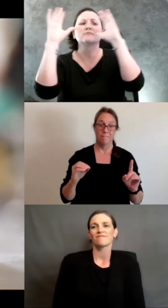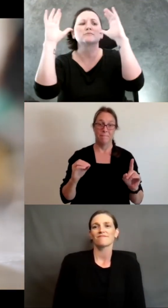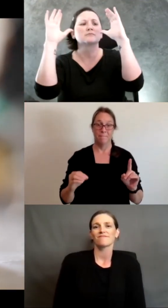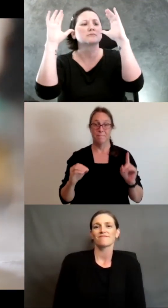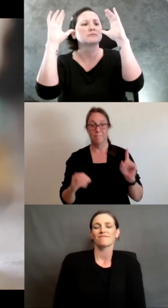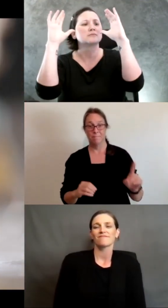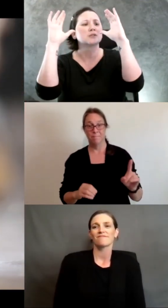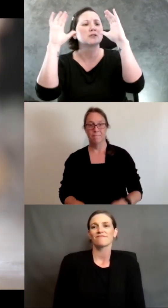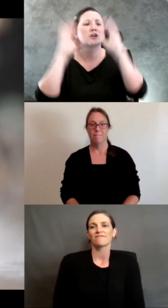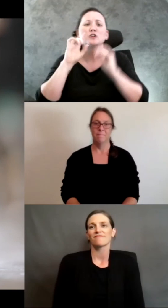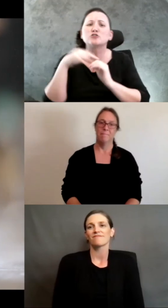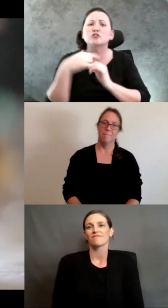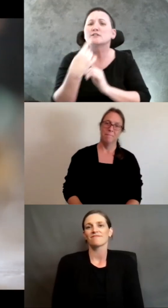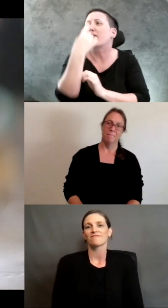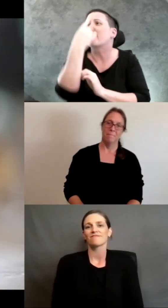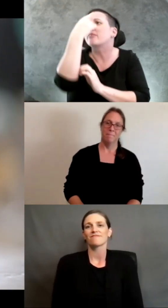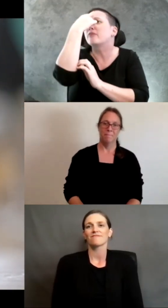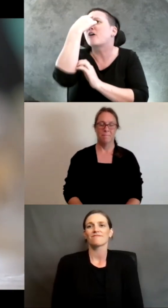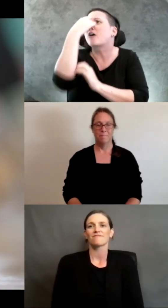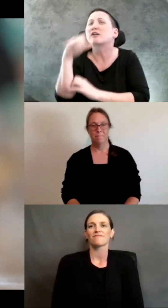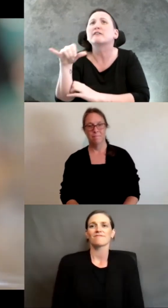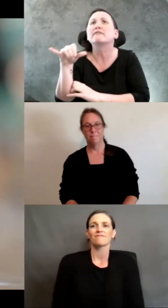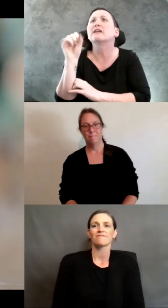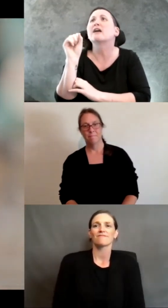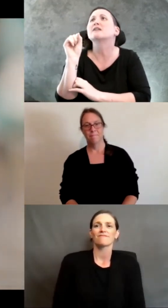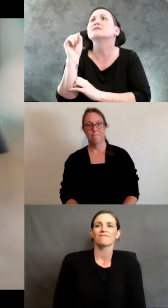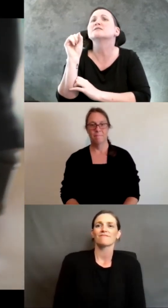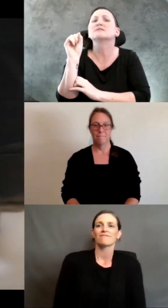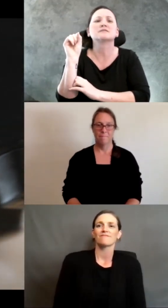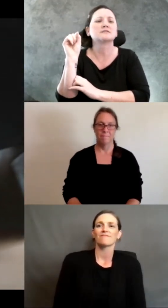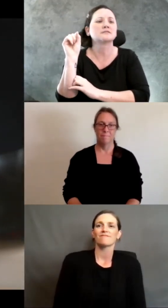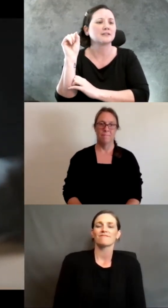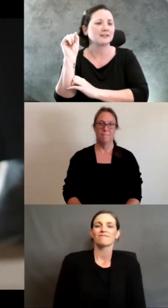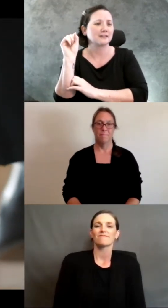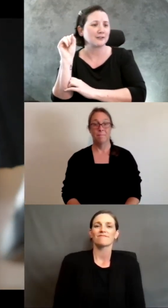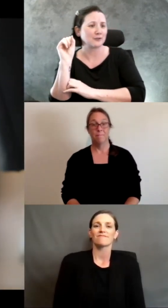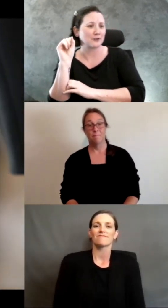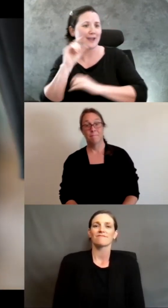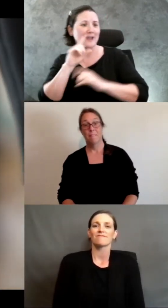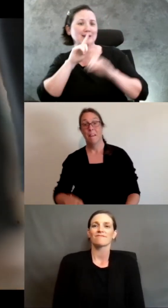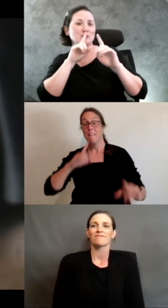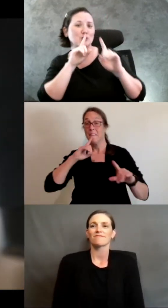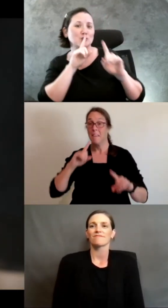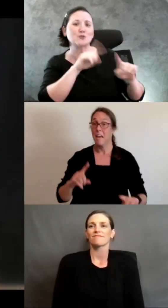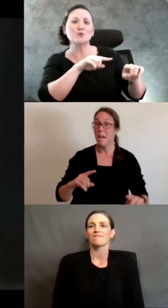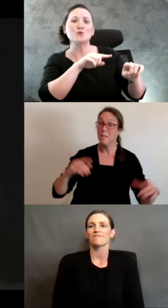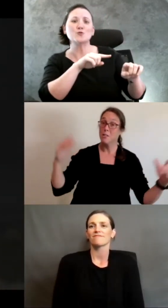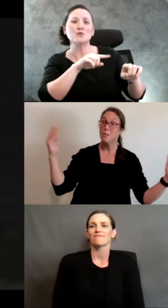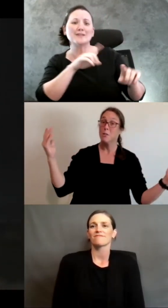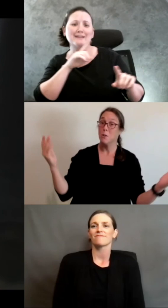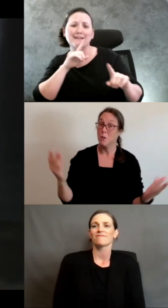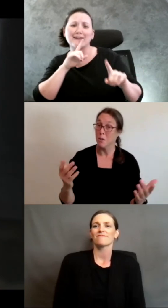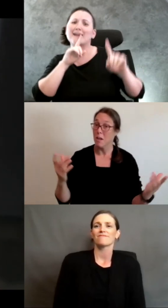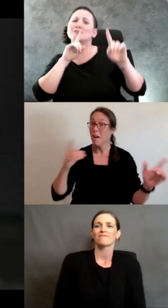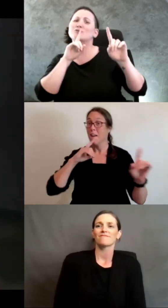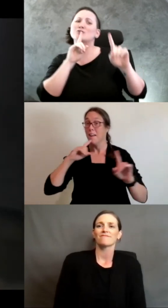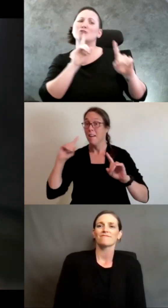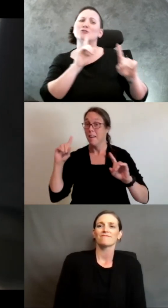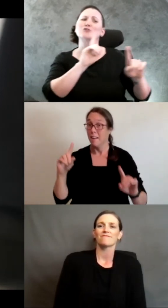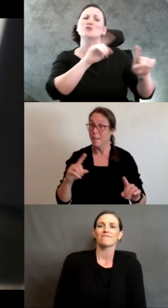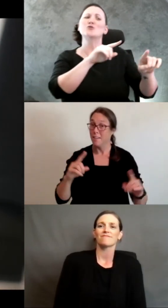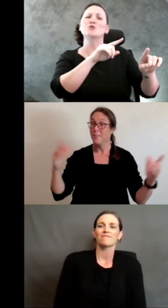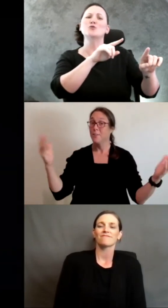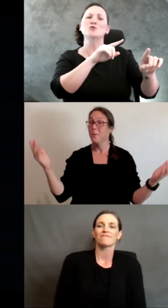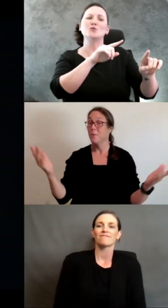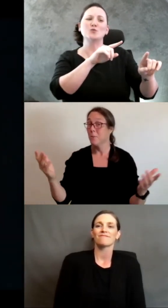1001 just the thought of yes the answer to